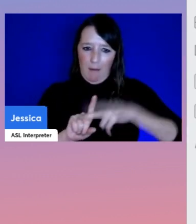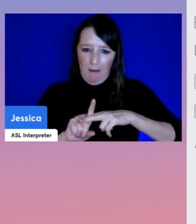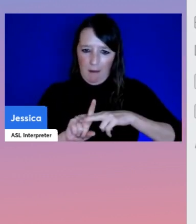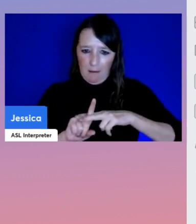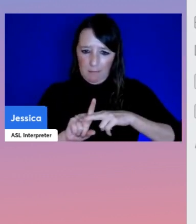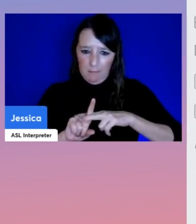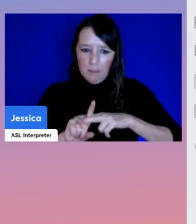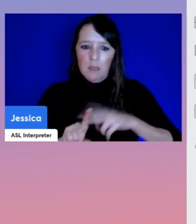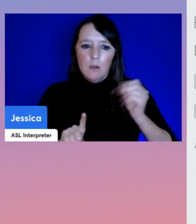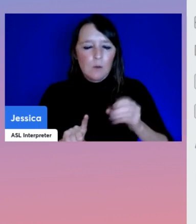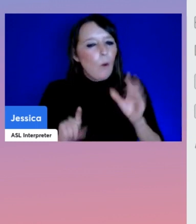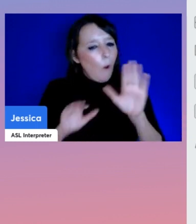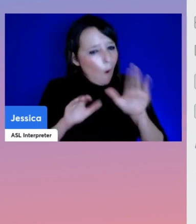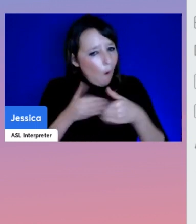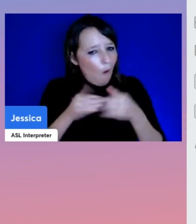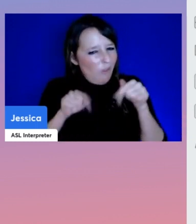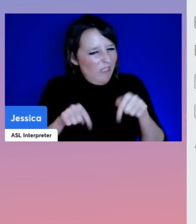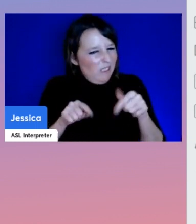plan tests.